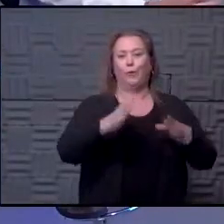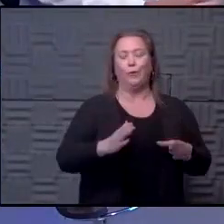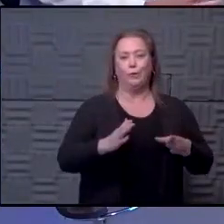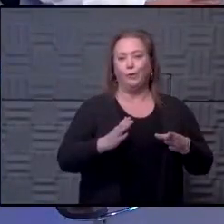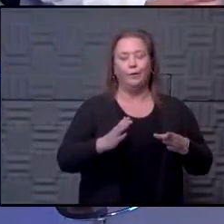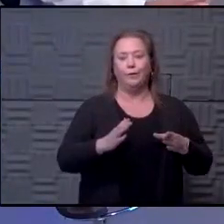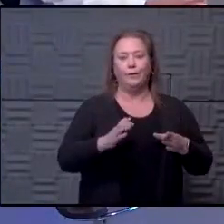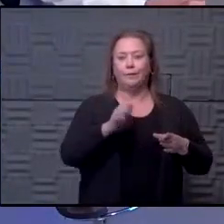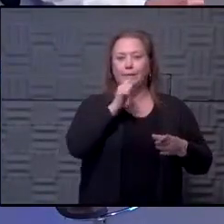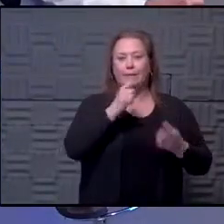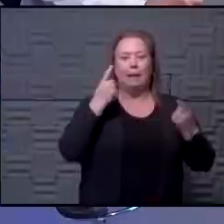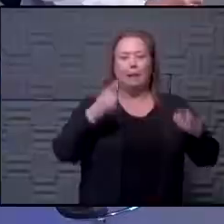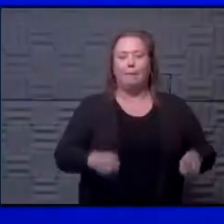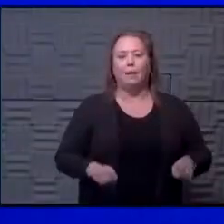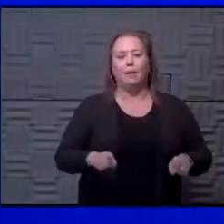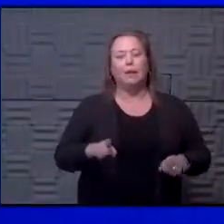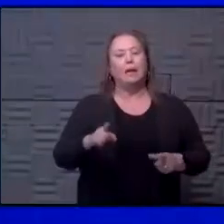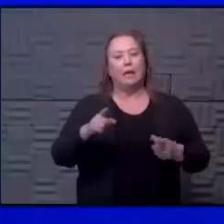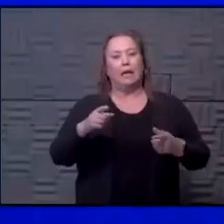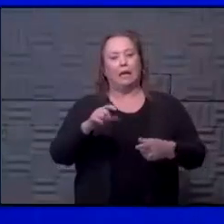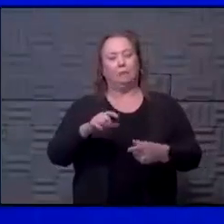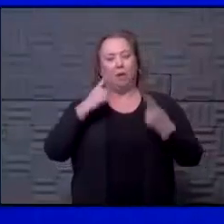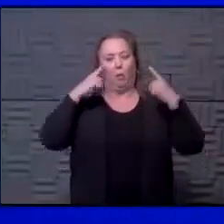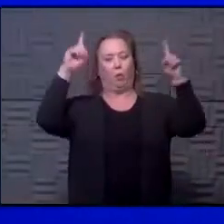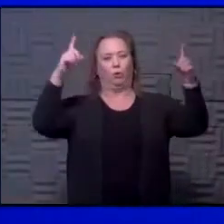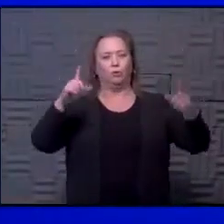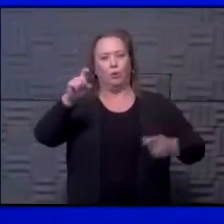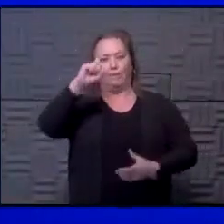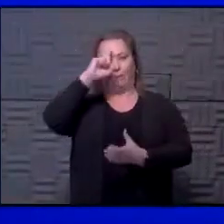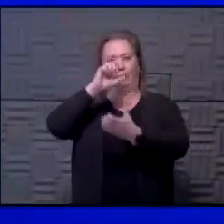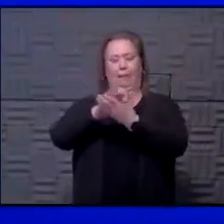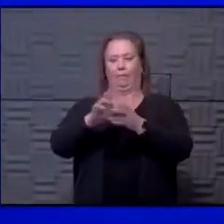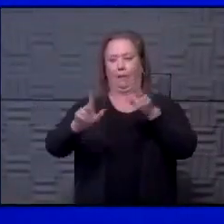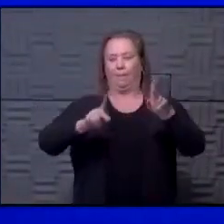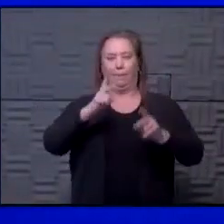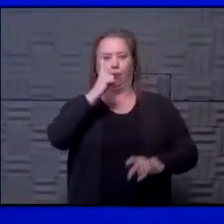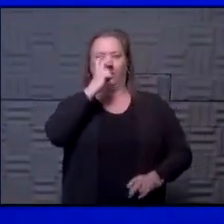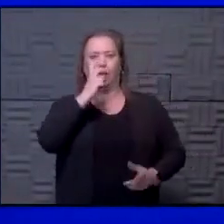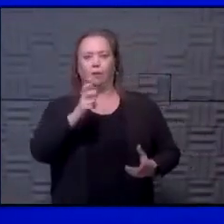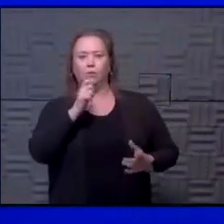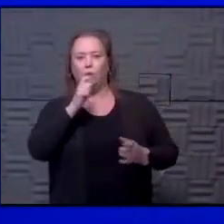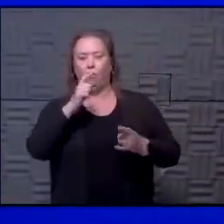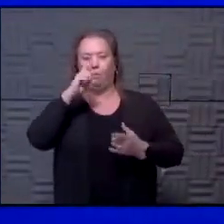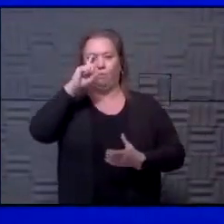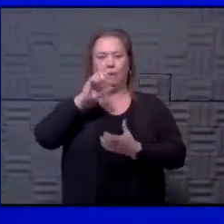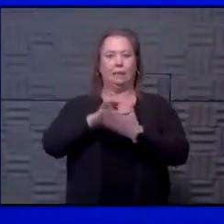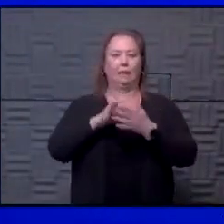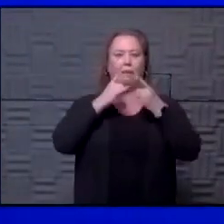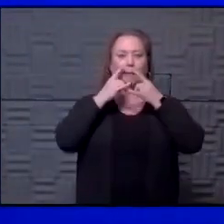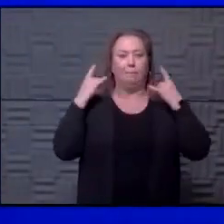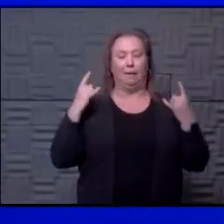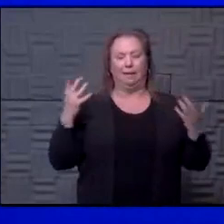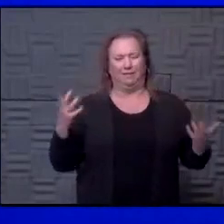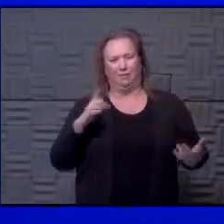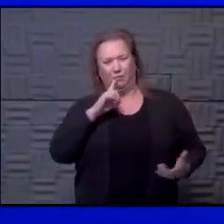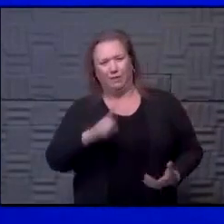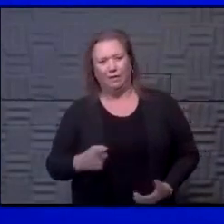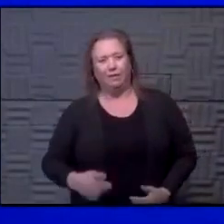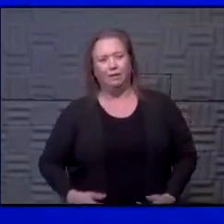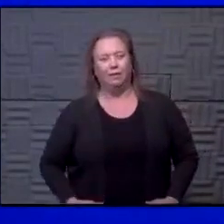and you just have to believe that. And all those people out there who are still doubters, who don't believe in masks, and like, really?